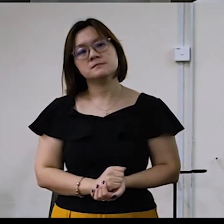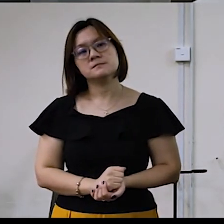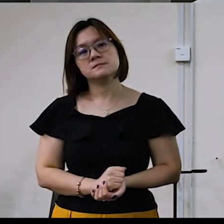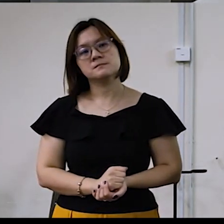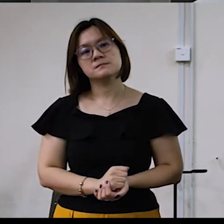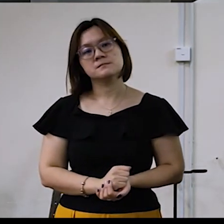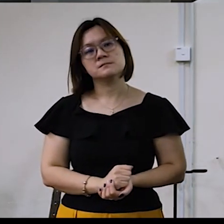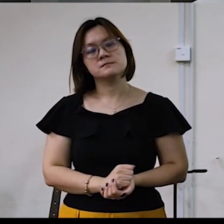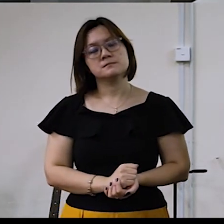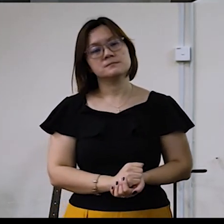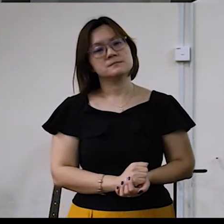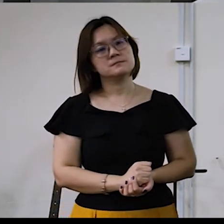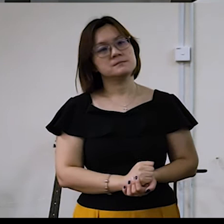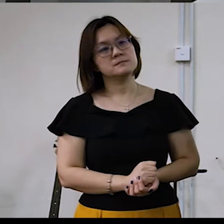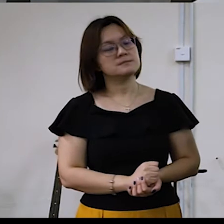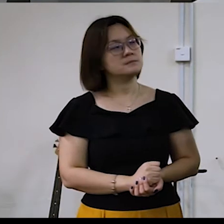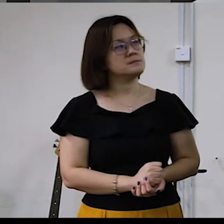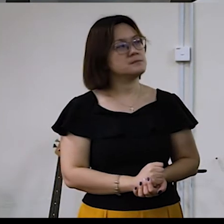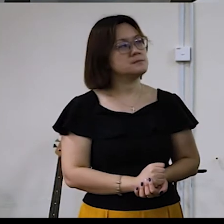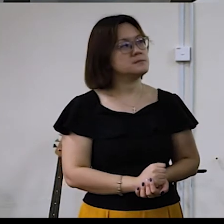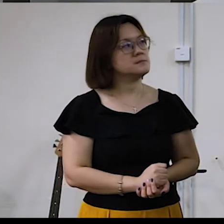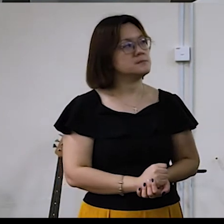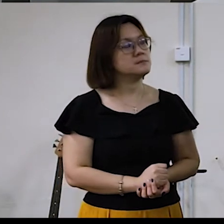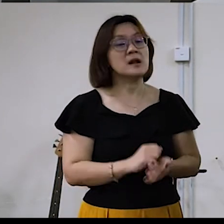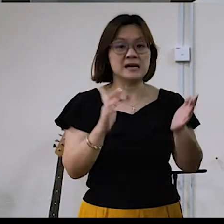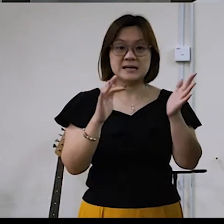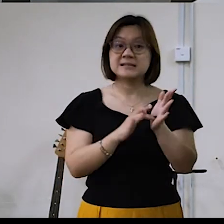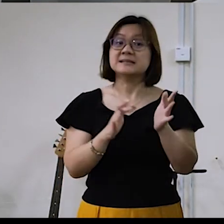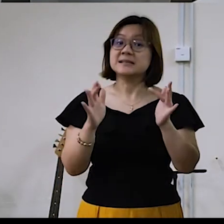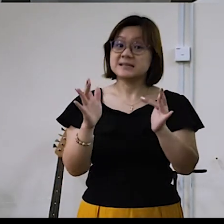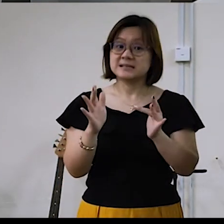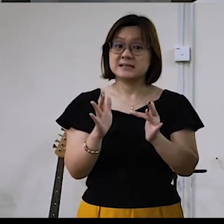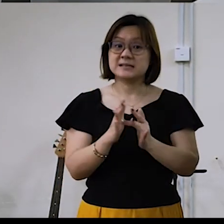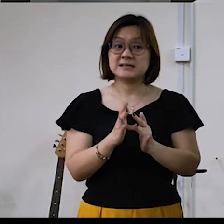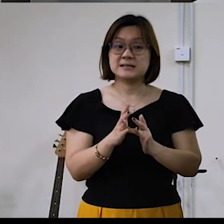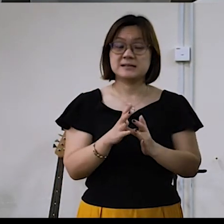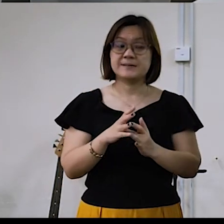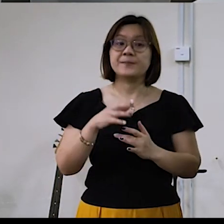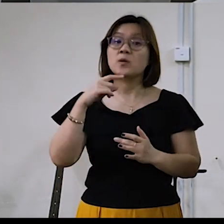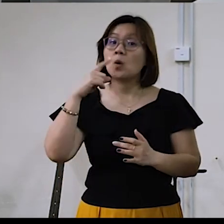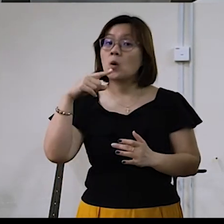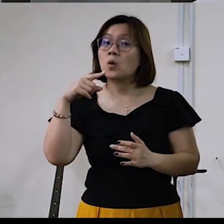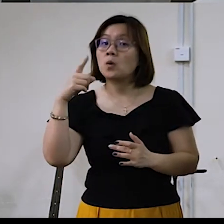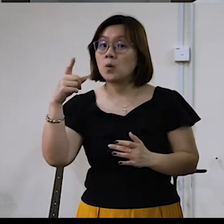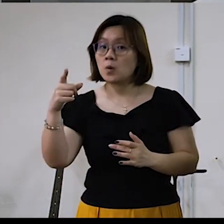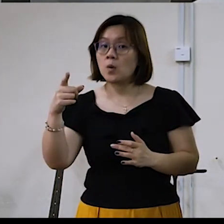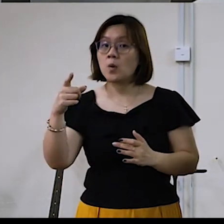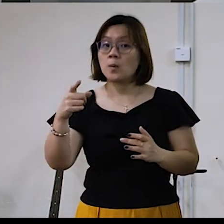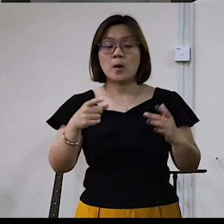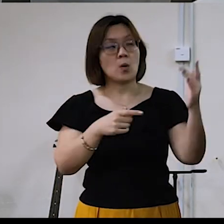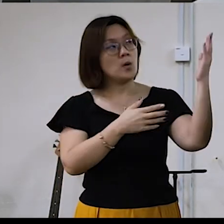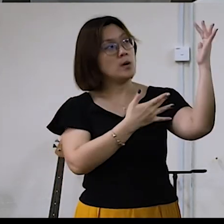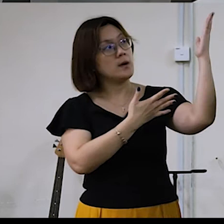depart from Jerusalem, but to wait. Everybody say wait. Everybody say wait.